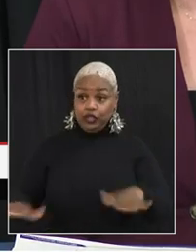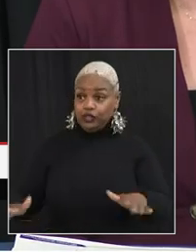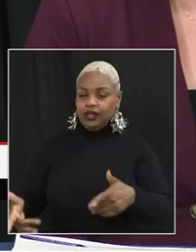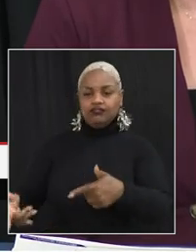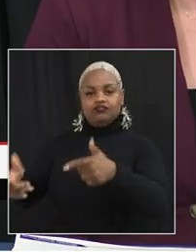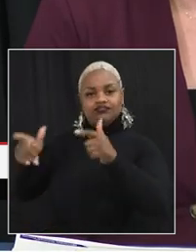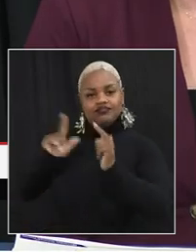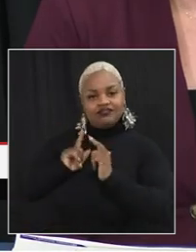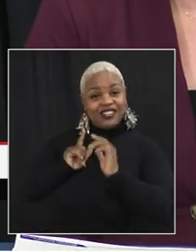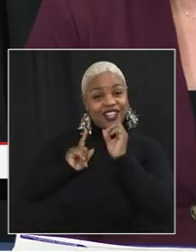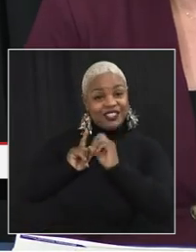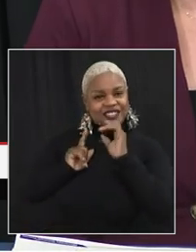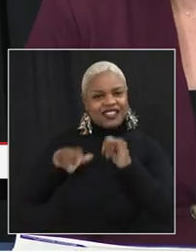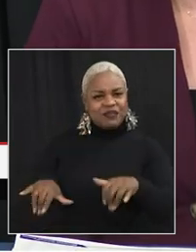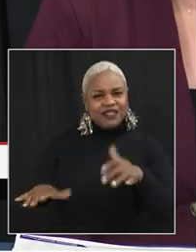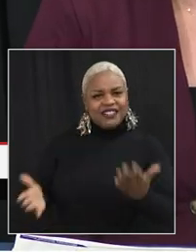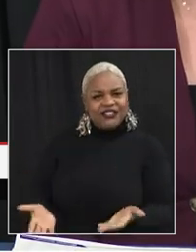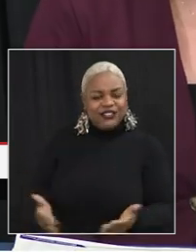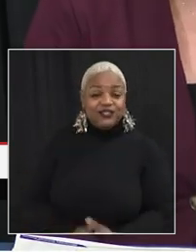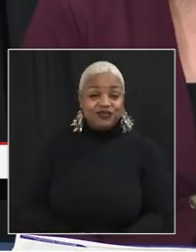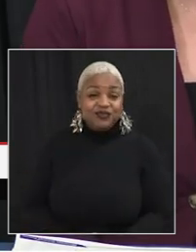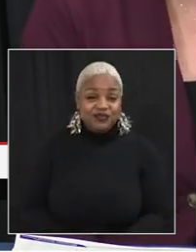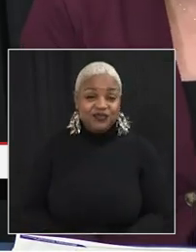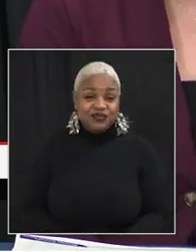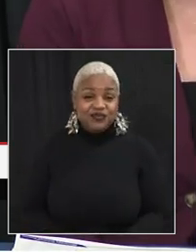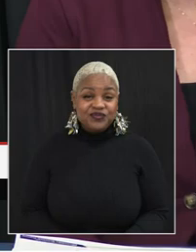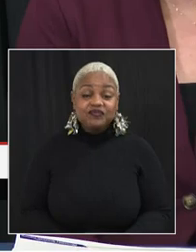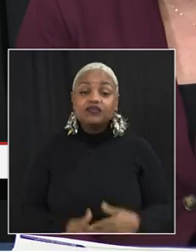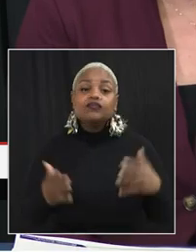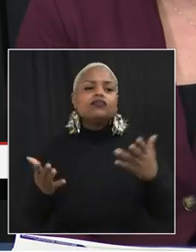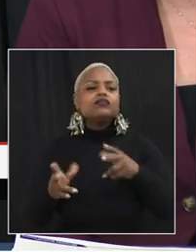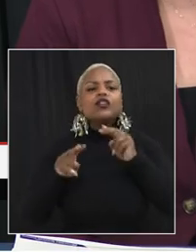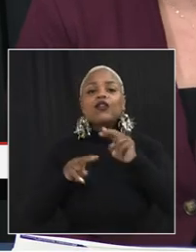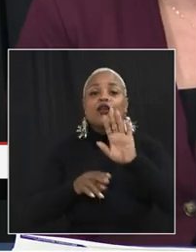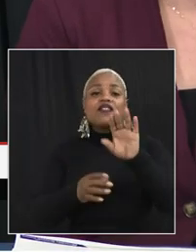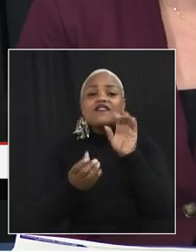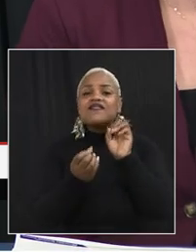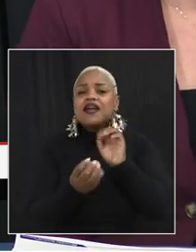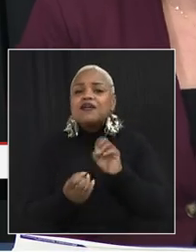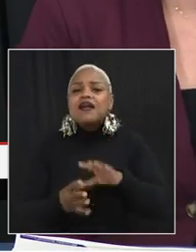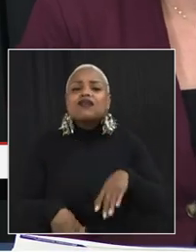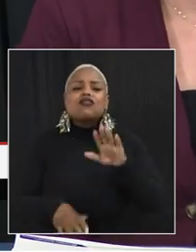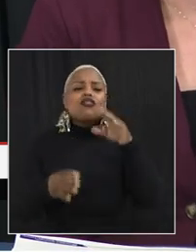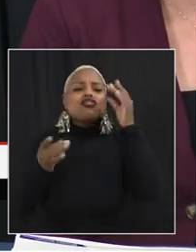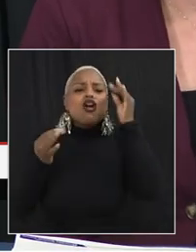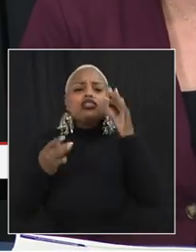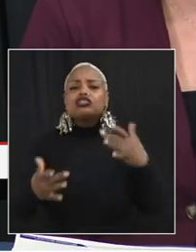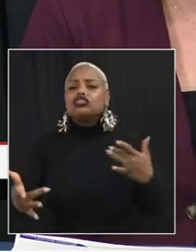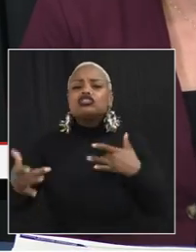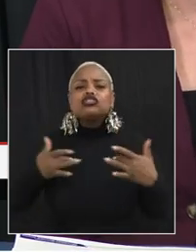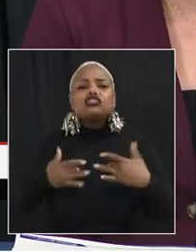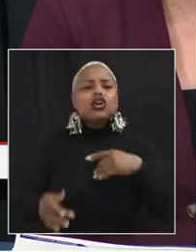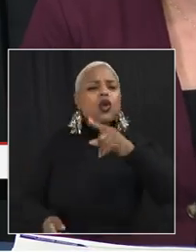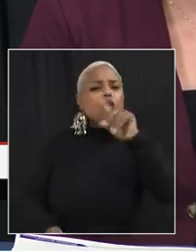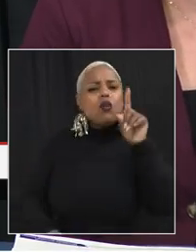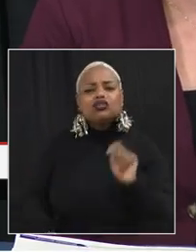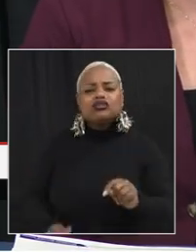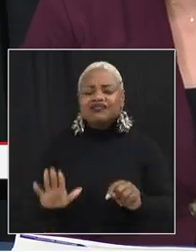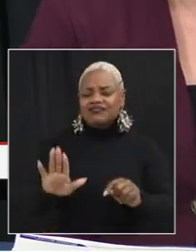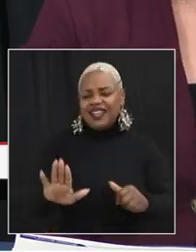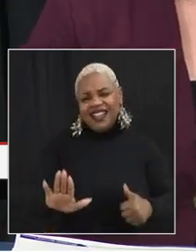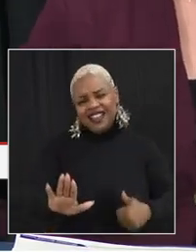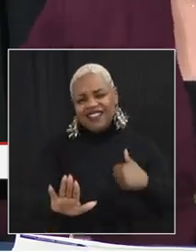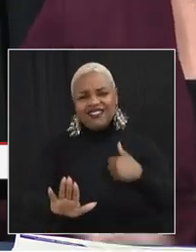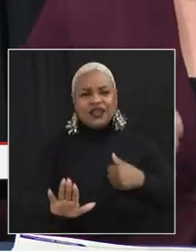look forward to hearing your feedback, your questions, concerns, and comments as we continue to live boldly in the best city in the